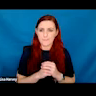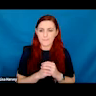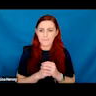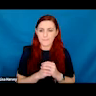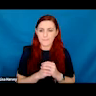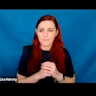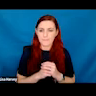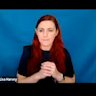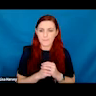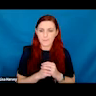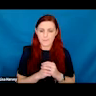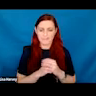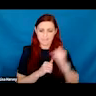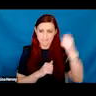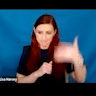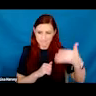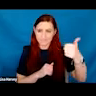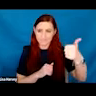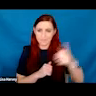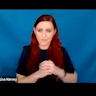Sorry, I'm just getting the slides working there.